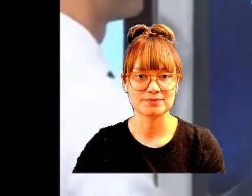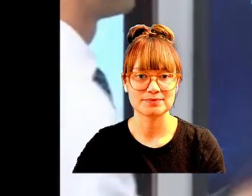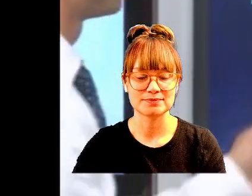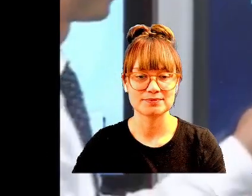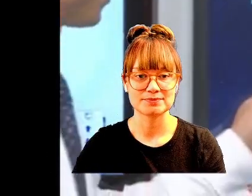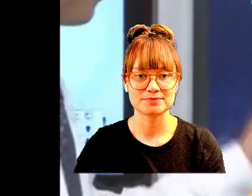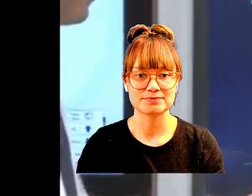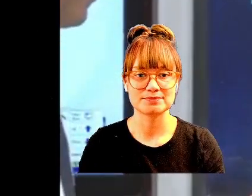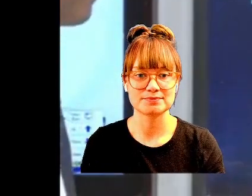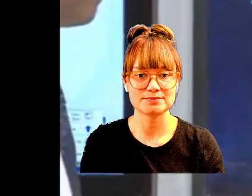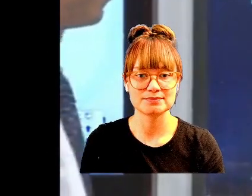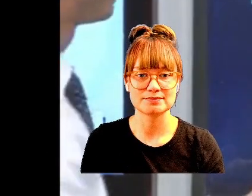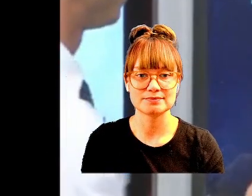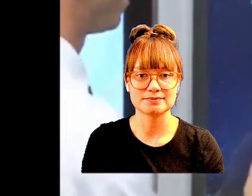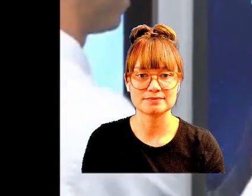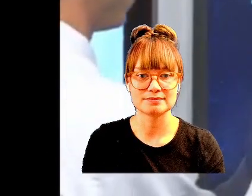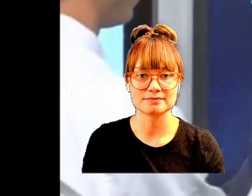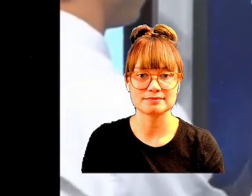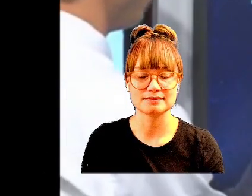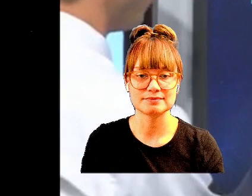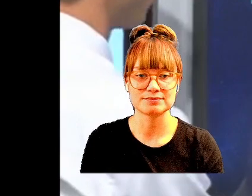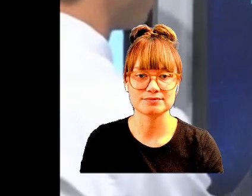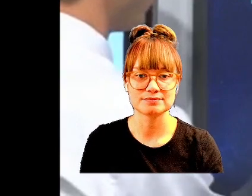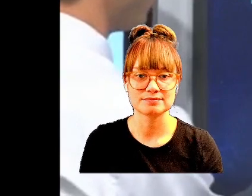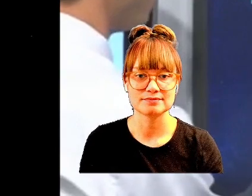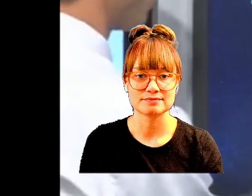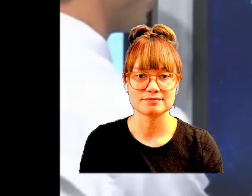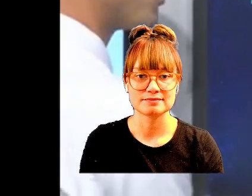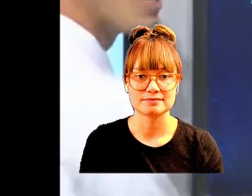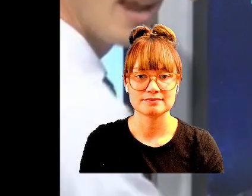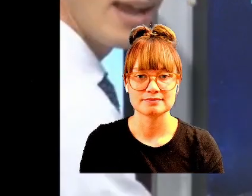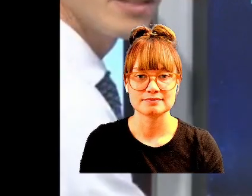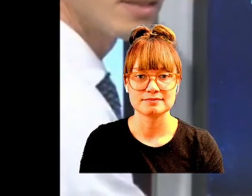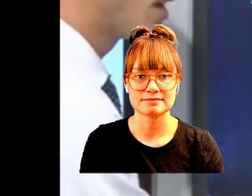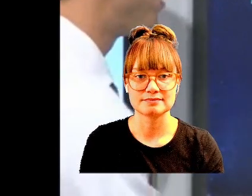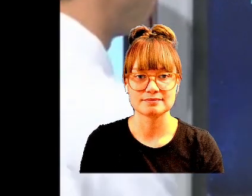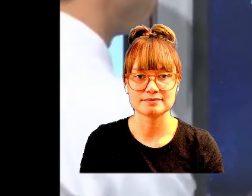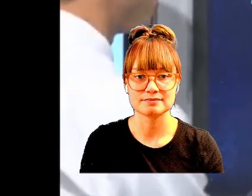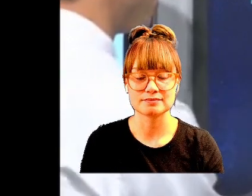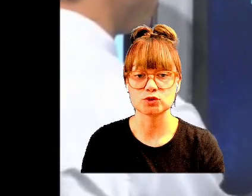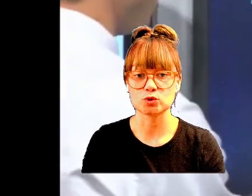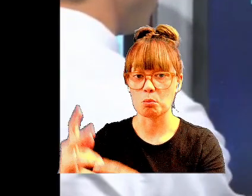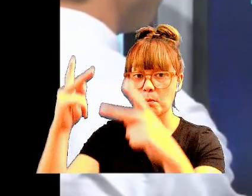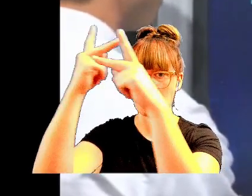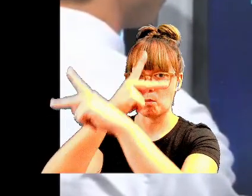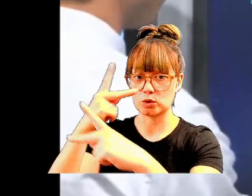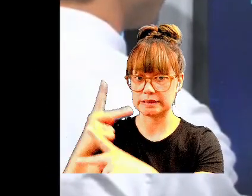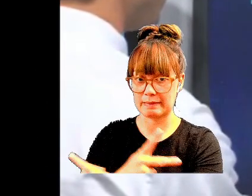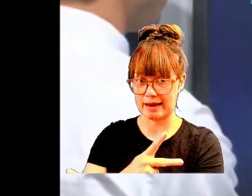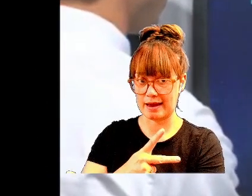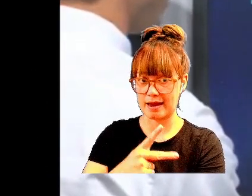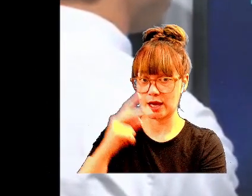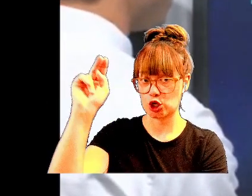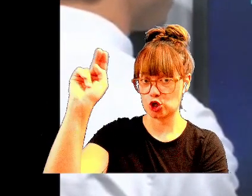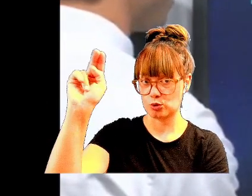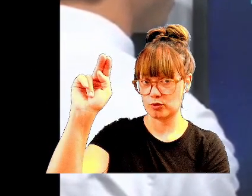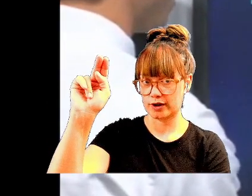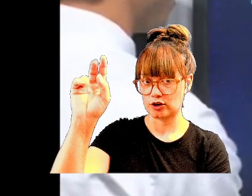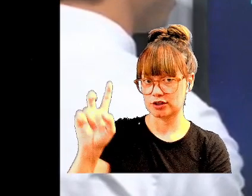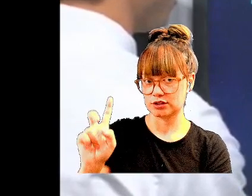20 is like 20 over 1. We multiply the numerators and the denominators, and we get